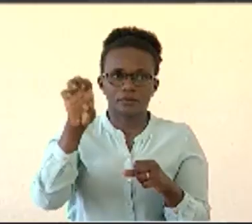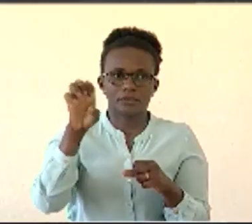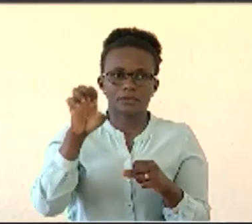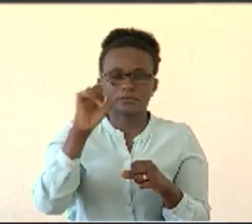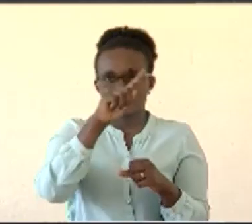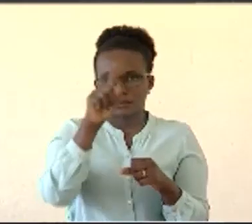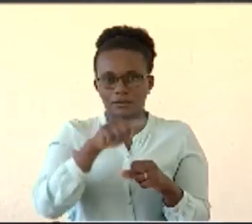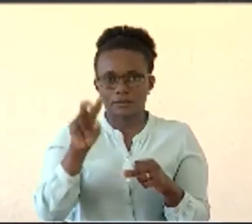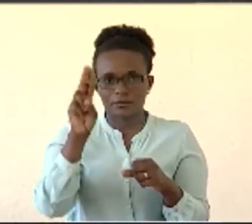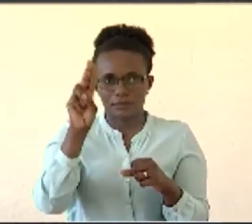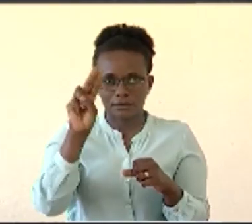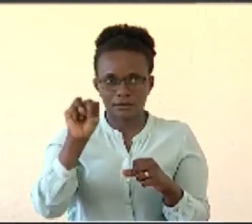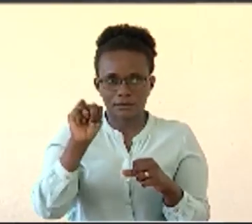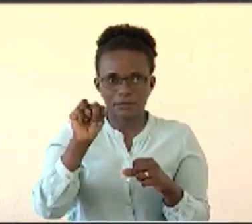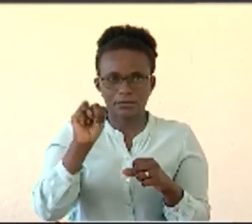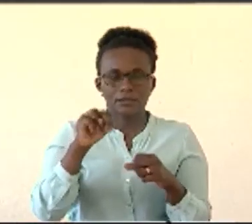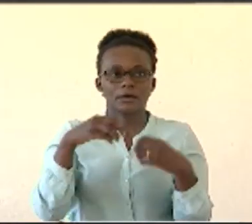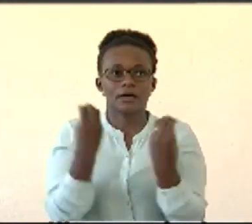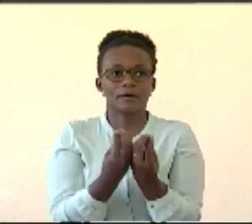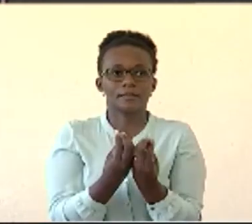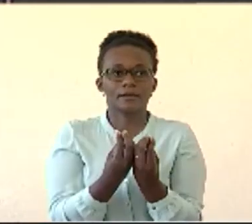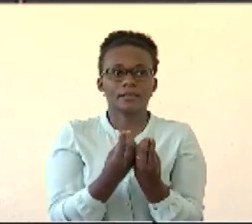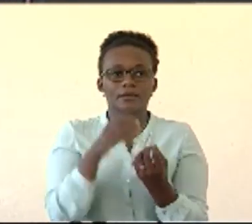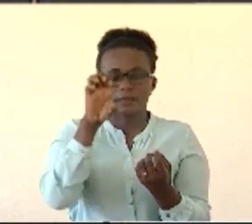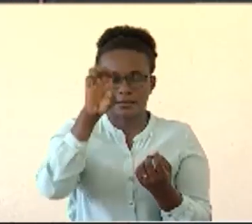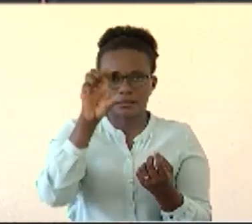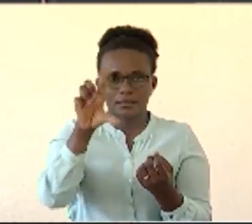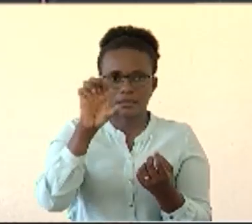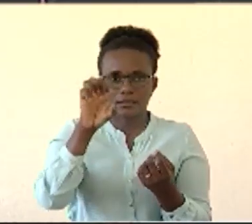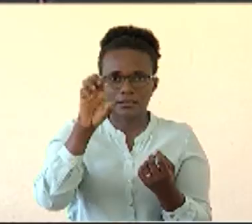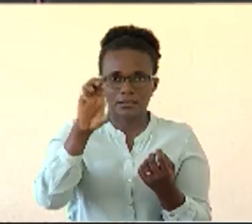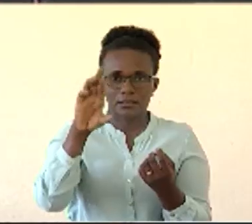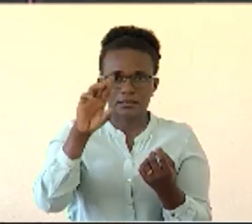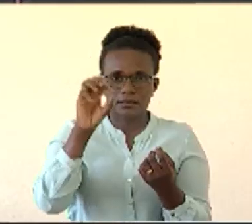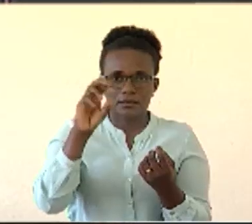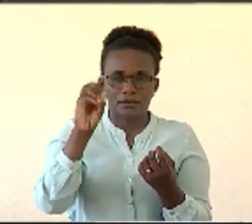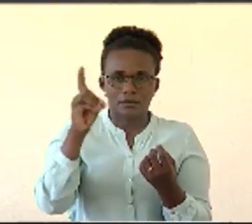This is zinc, this is copper. So we are going to do what we call the electroplating.